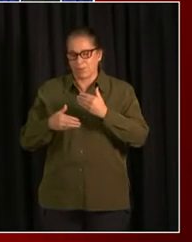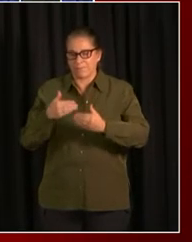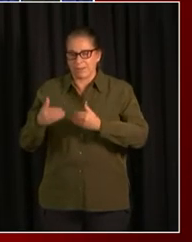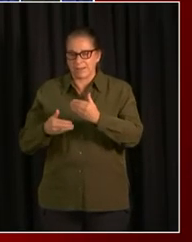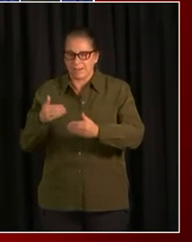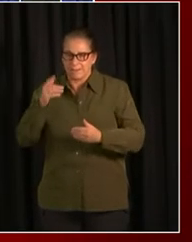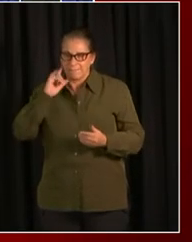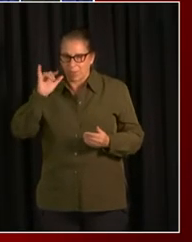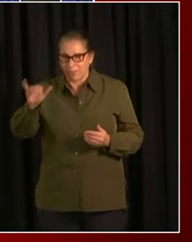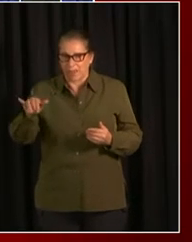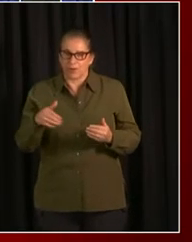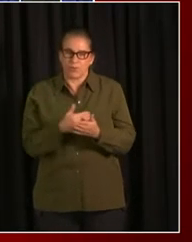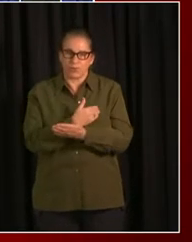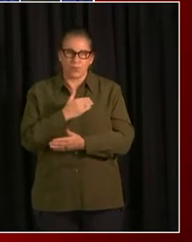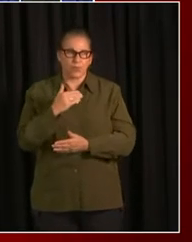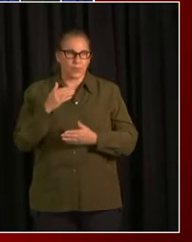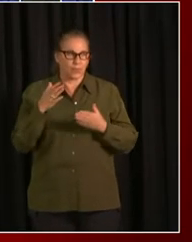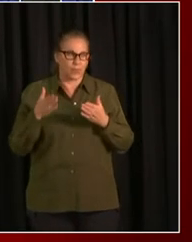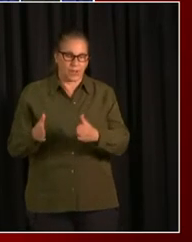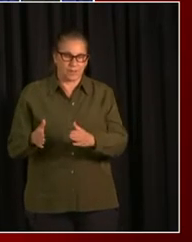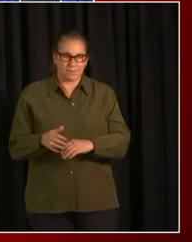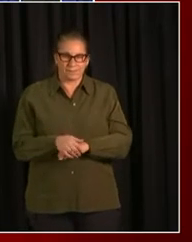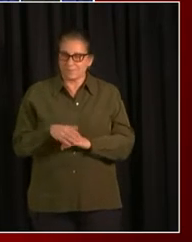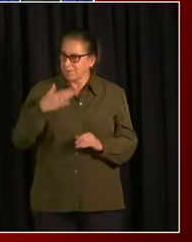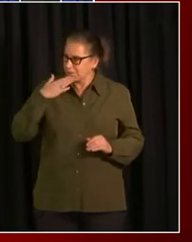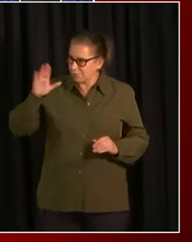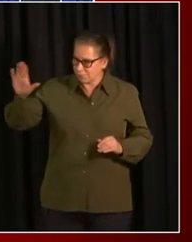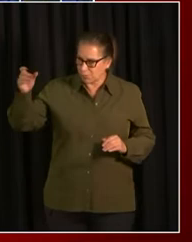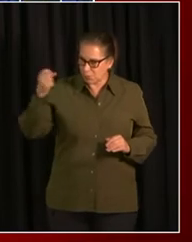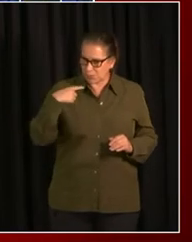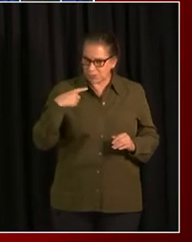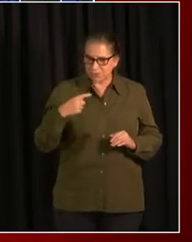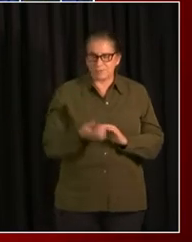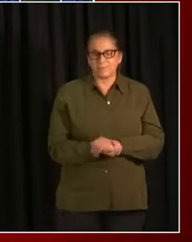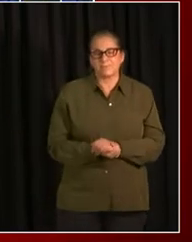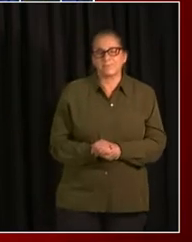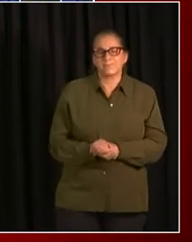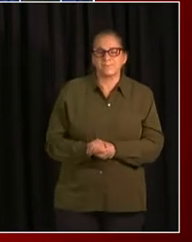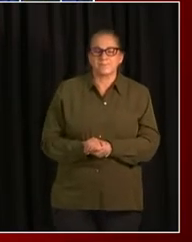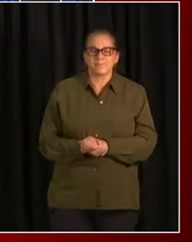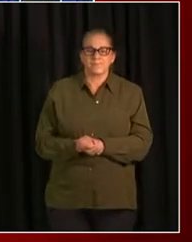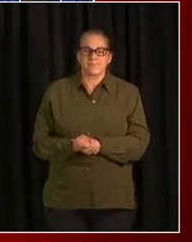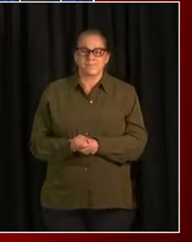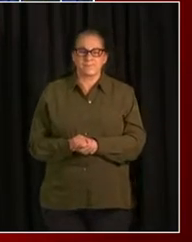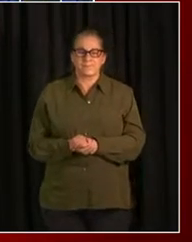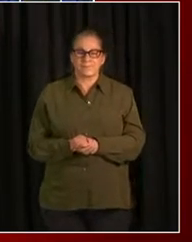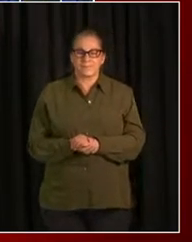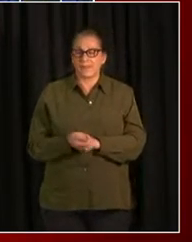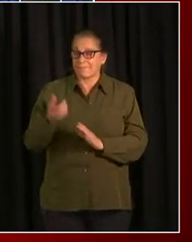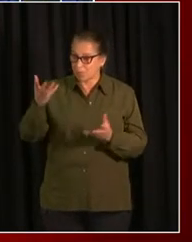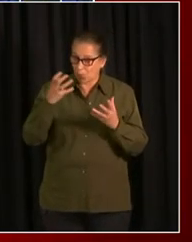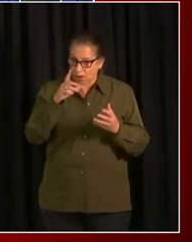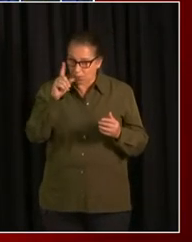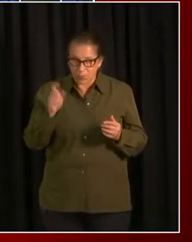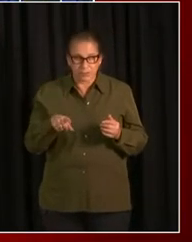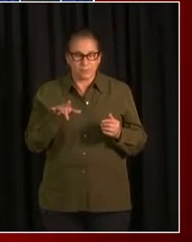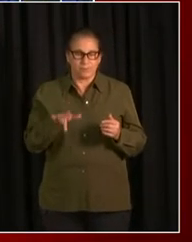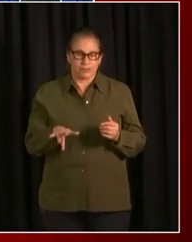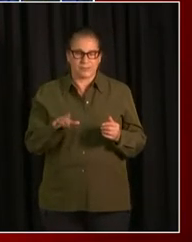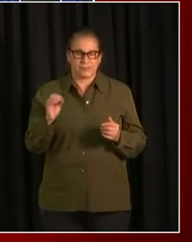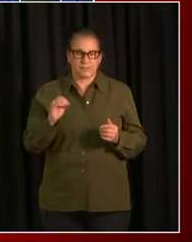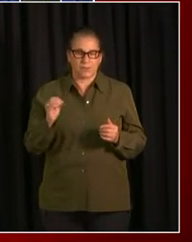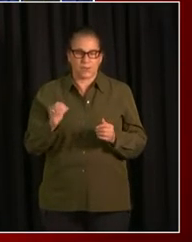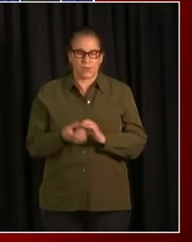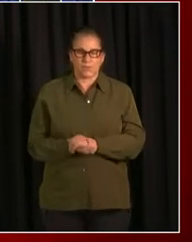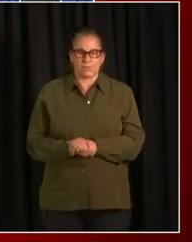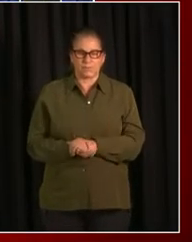City Administrator. I want to remind everyone again, if you have a question, you can press 0 now to ask your question, or you can ask on any of the